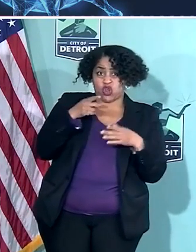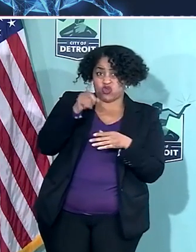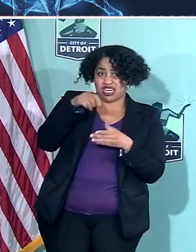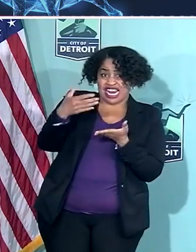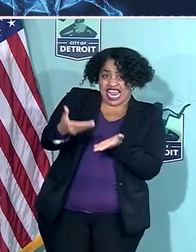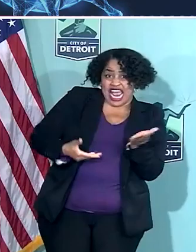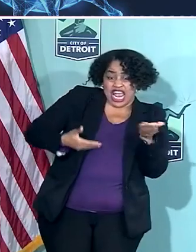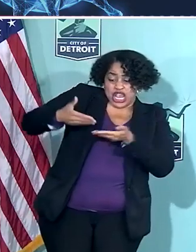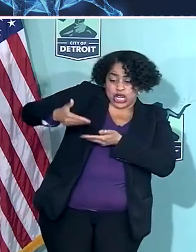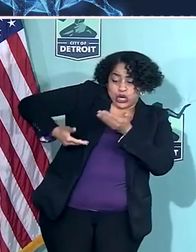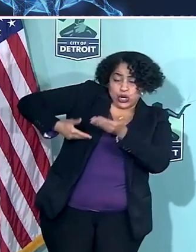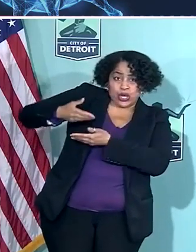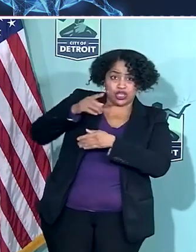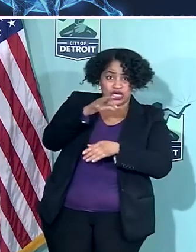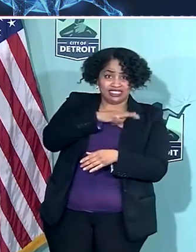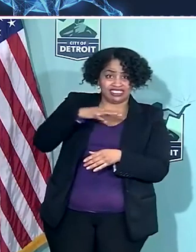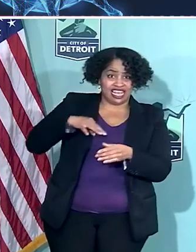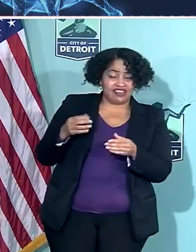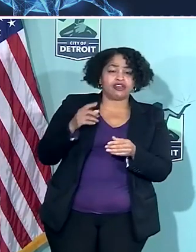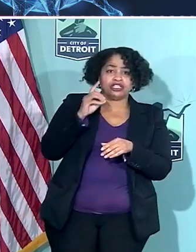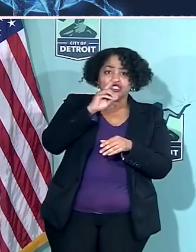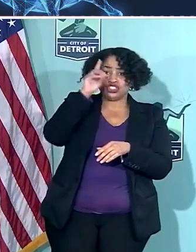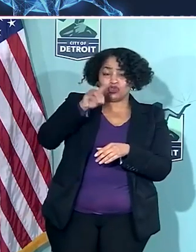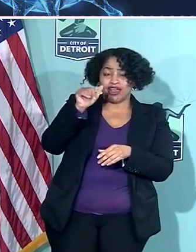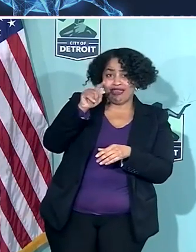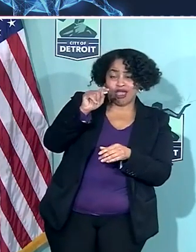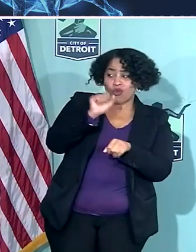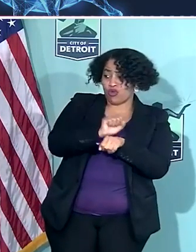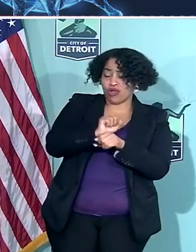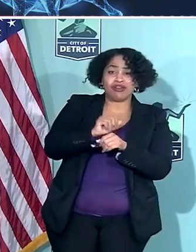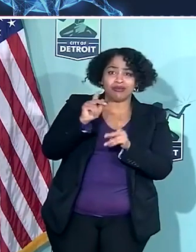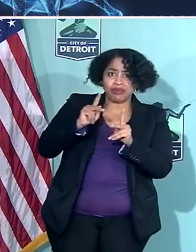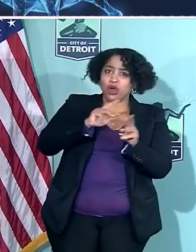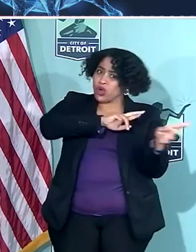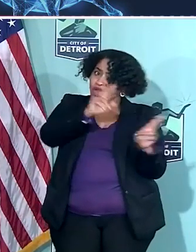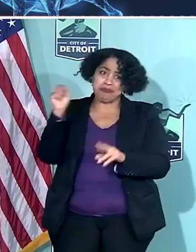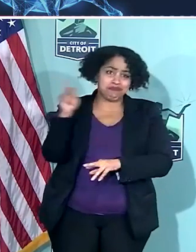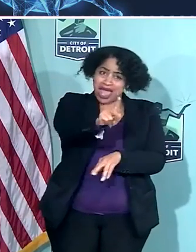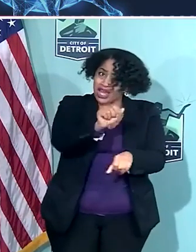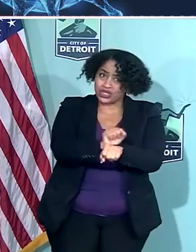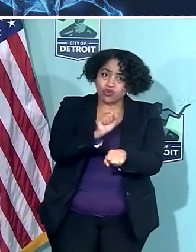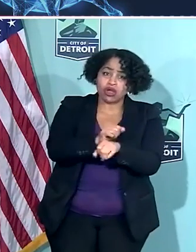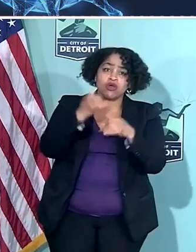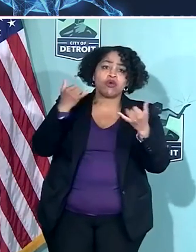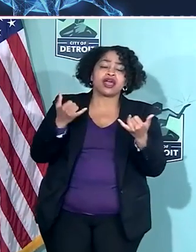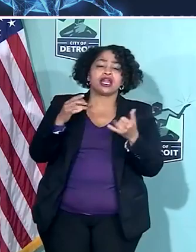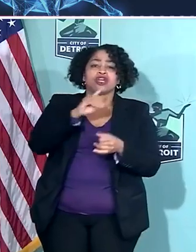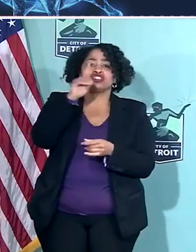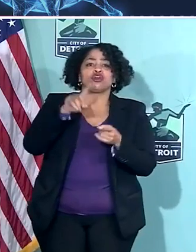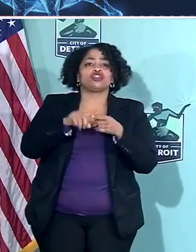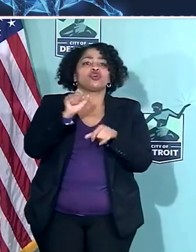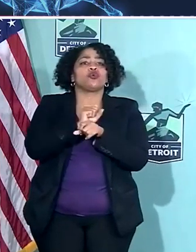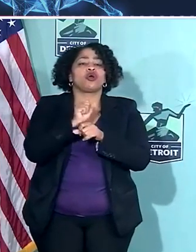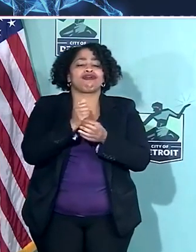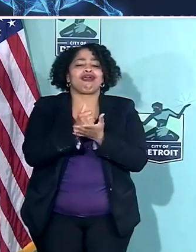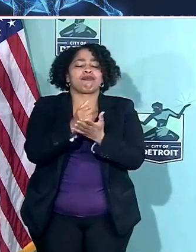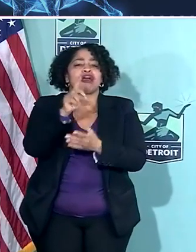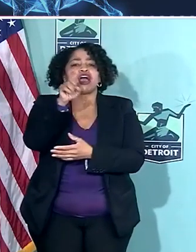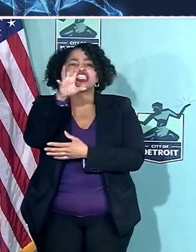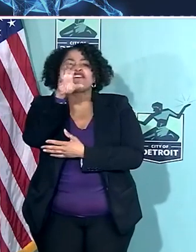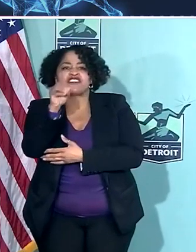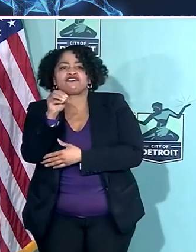hire employees, Detroit at Work has talent that's ready to go back at work. Right now, Detroit at Work is helping